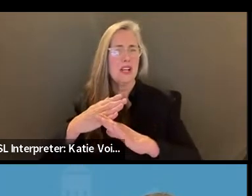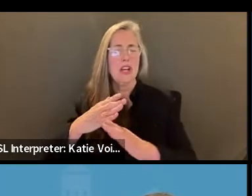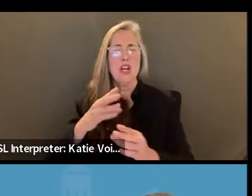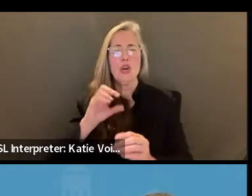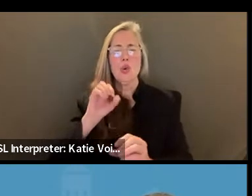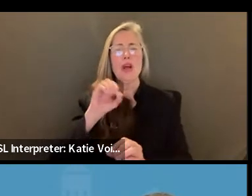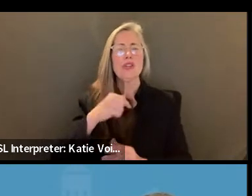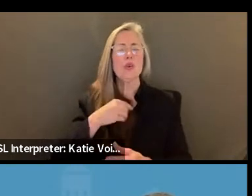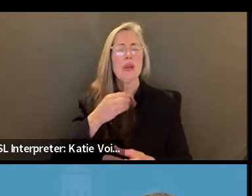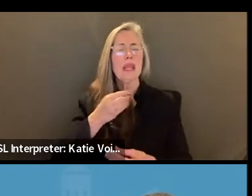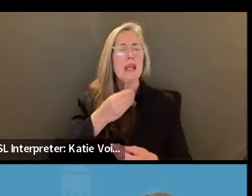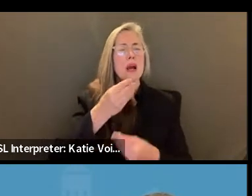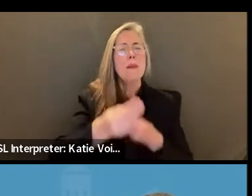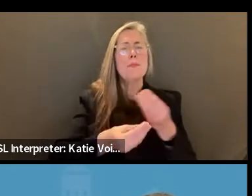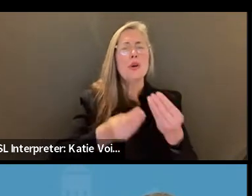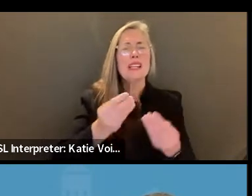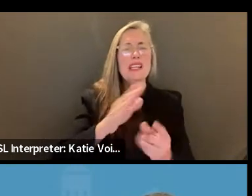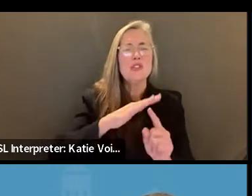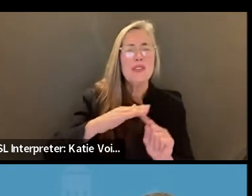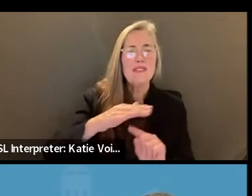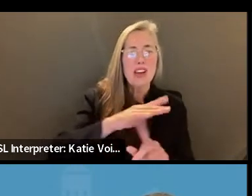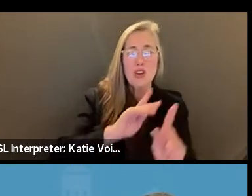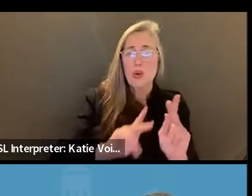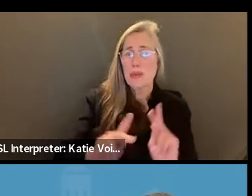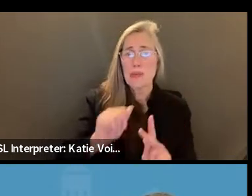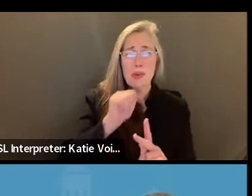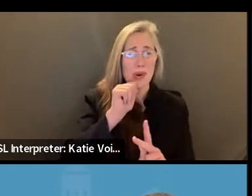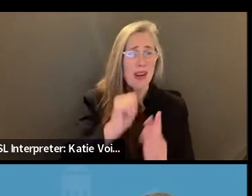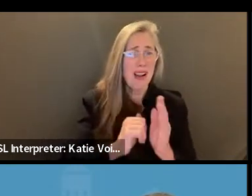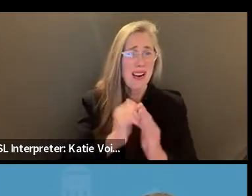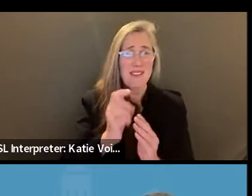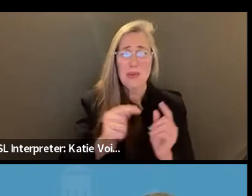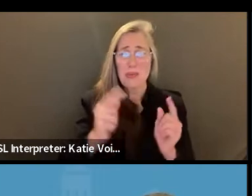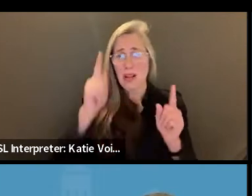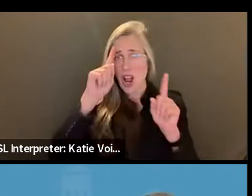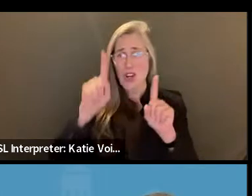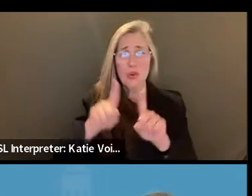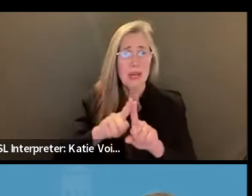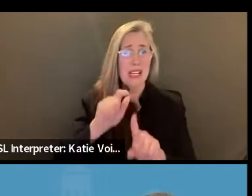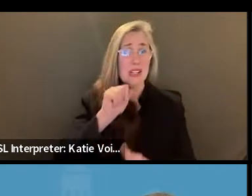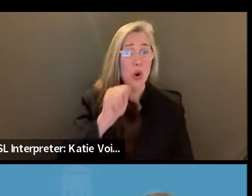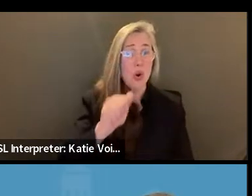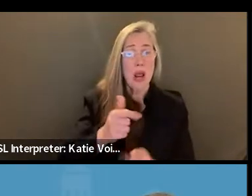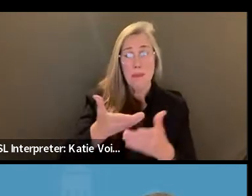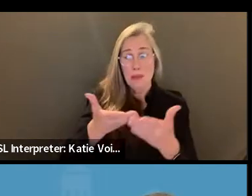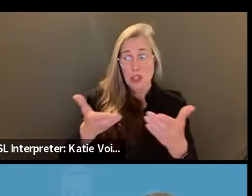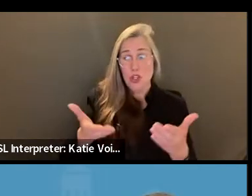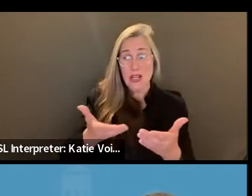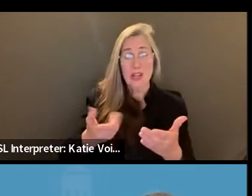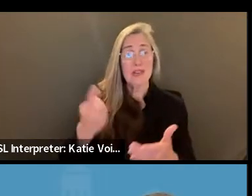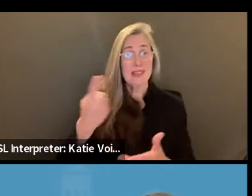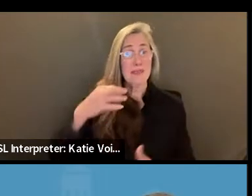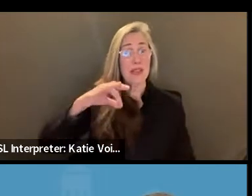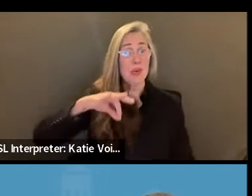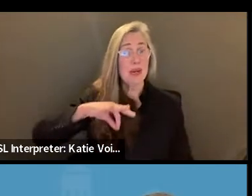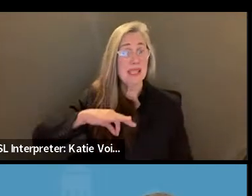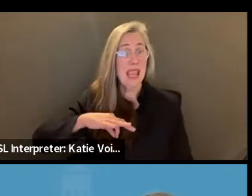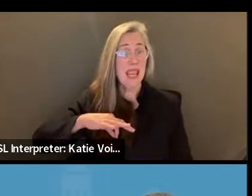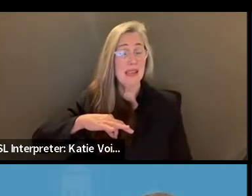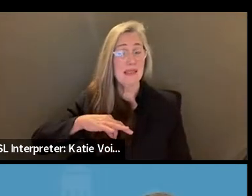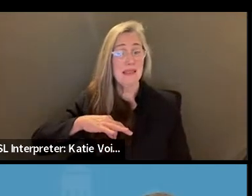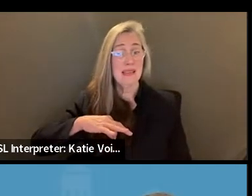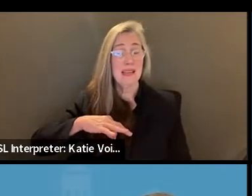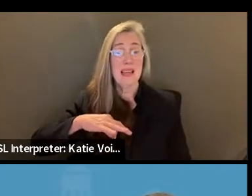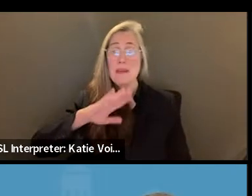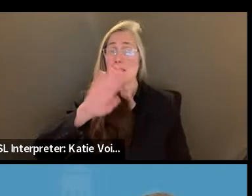those who feel uncomfortable, don't agree, but you're here. So there's going to be something you're going to gain from this. You may not ever tell